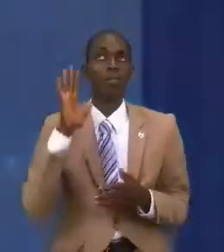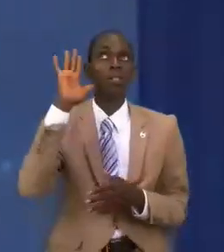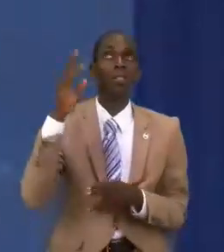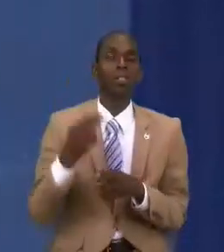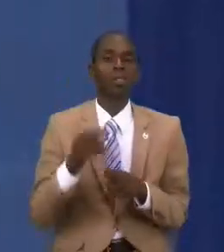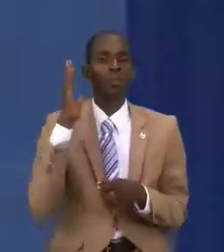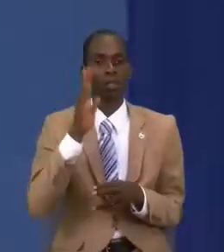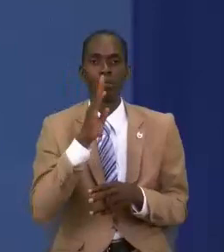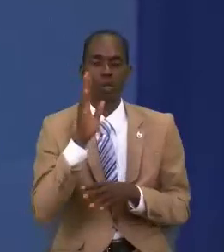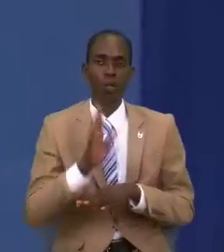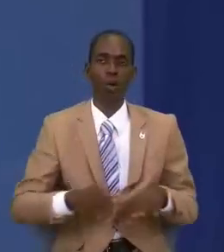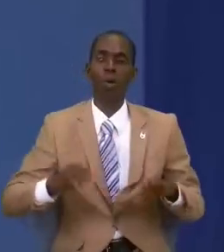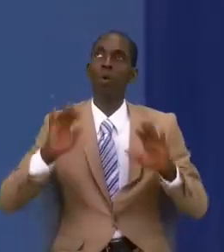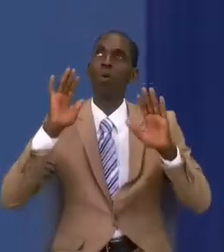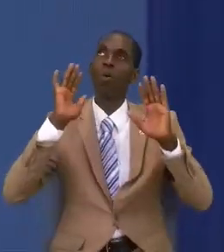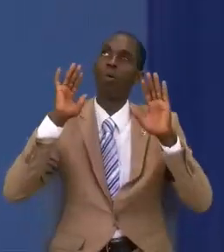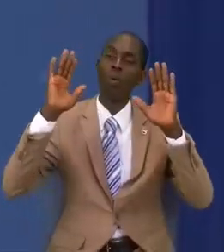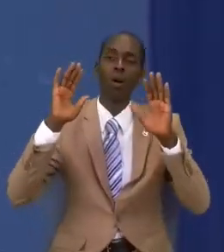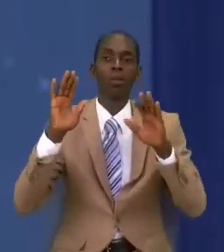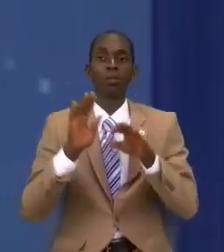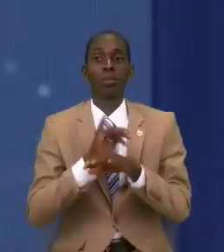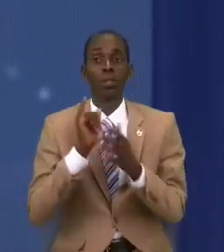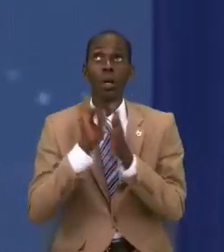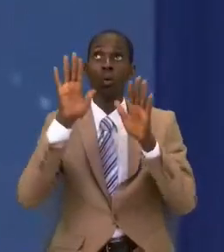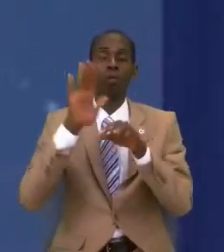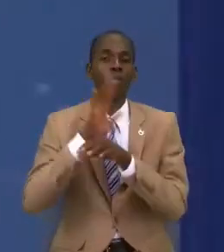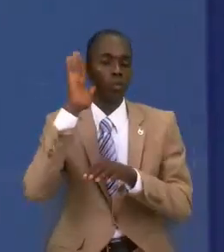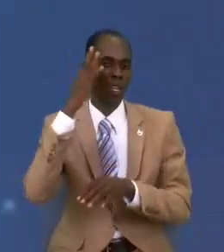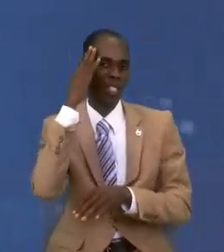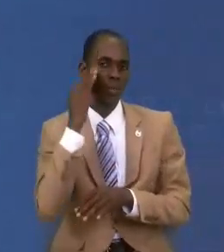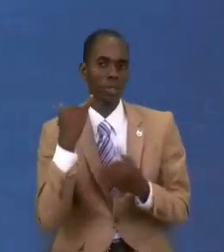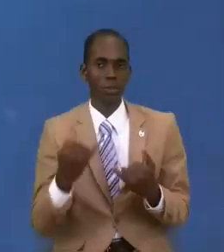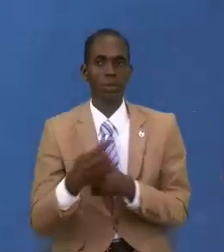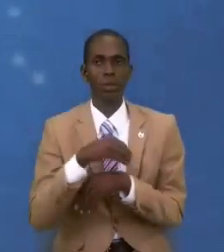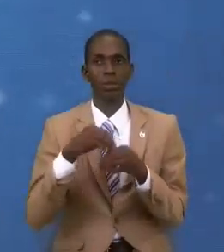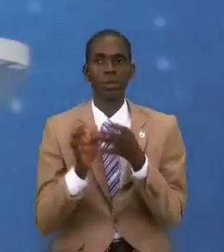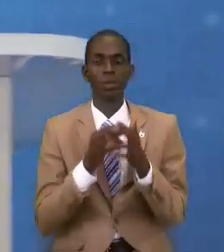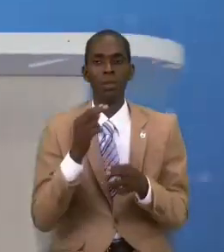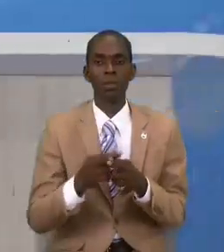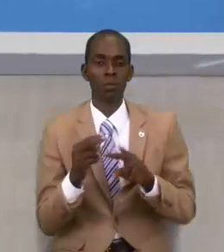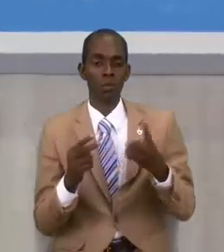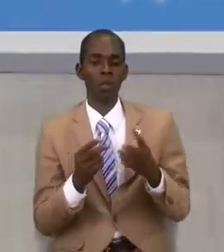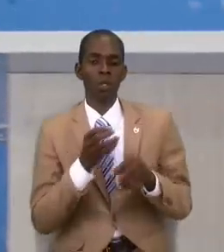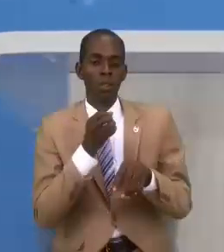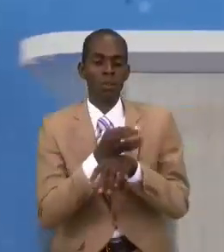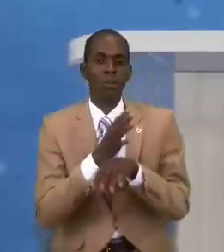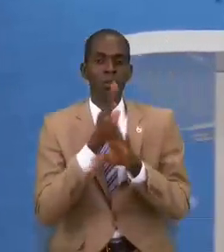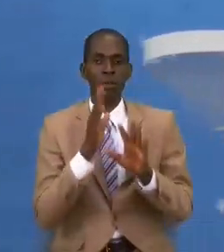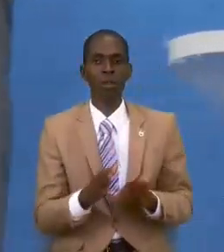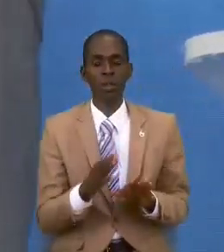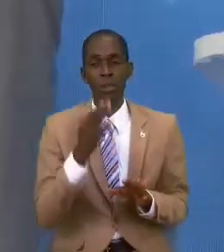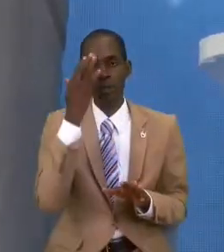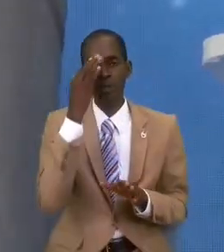today in Jesus' name. And Counselor. And you know, there are people that say, I'm saved. And they